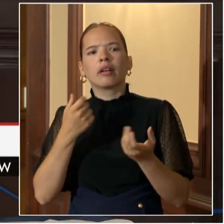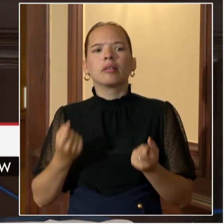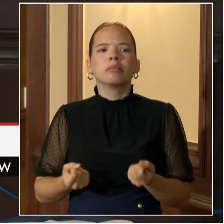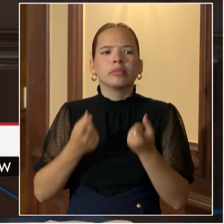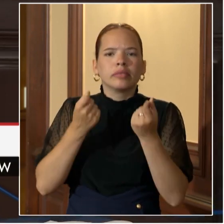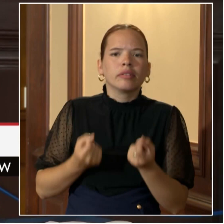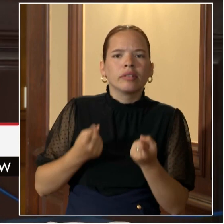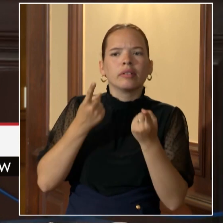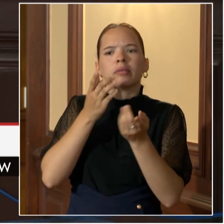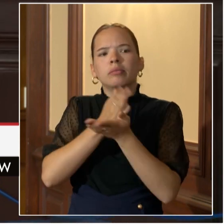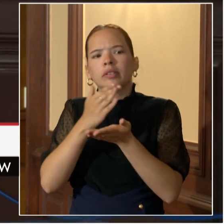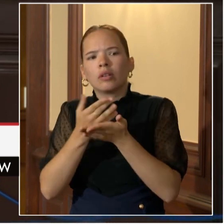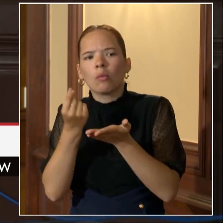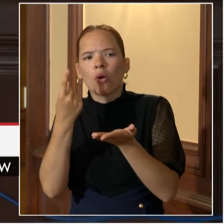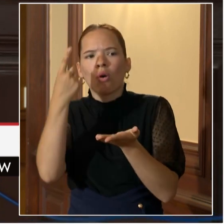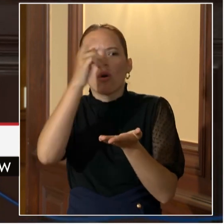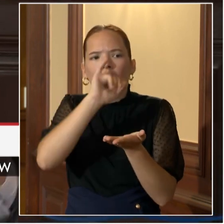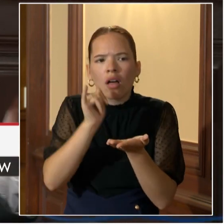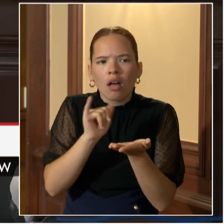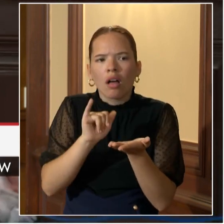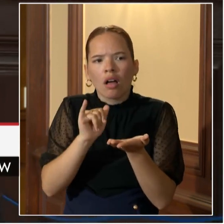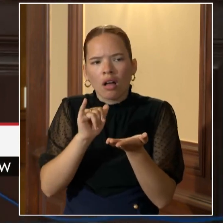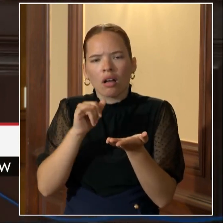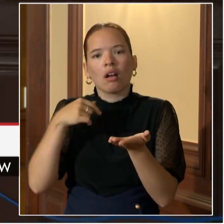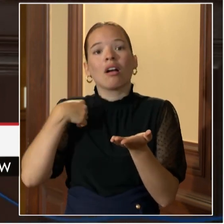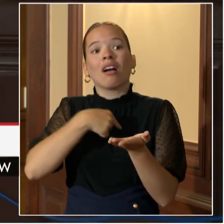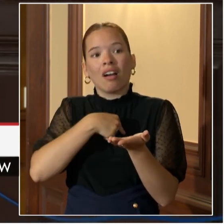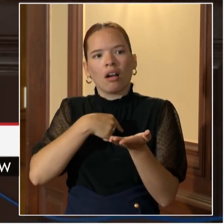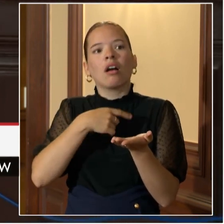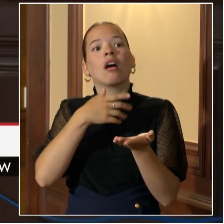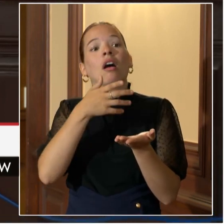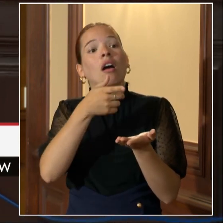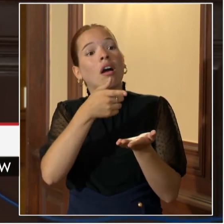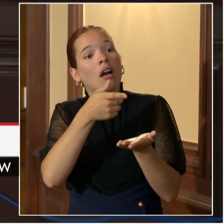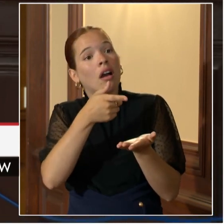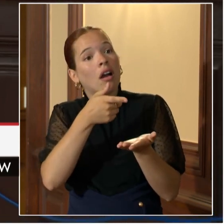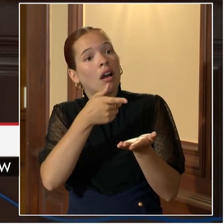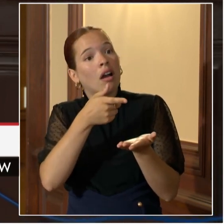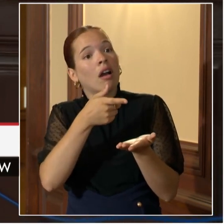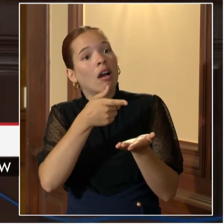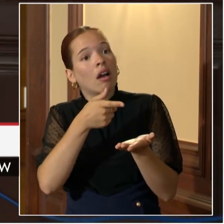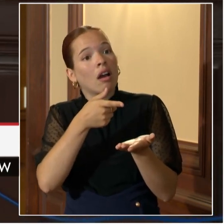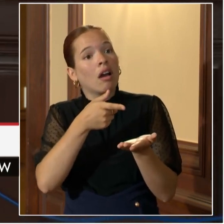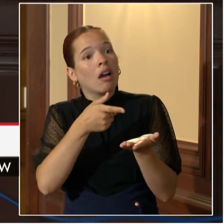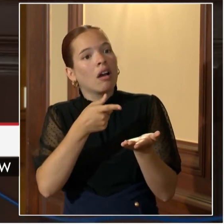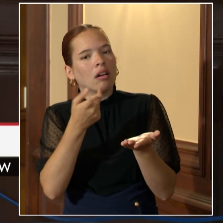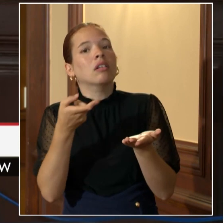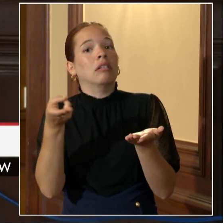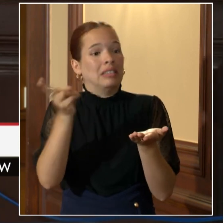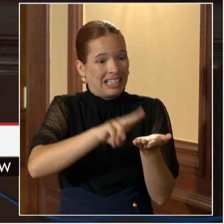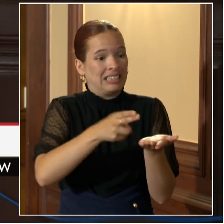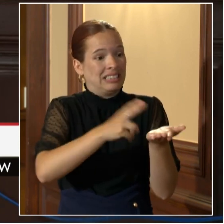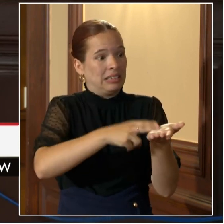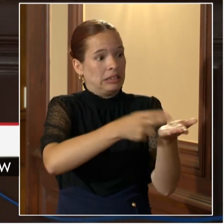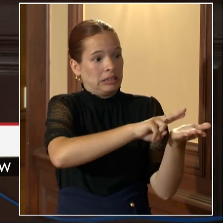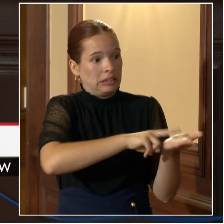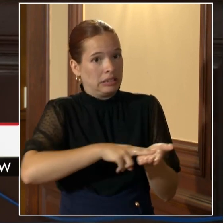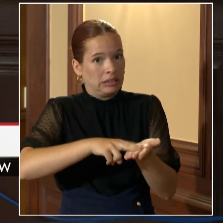signed by all 3 members, which is normally approved as a formality by the other members of the commission.